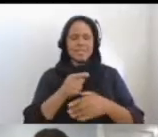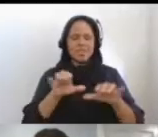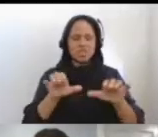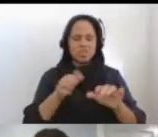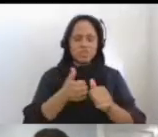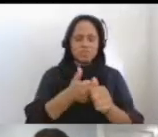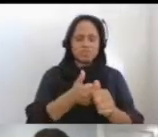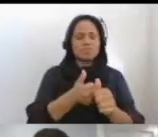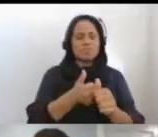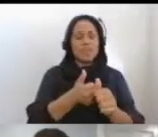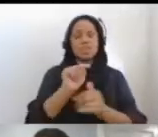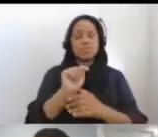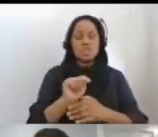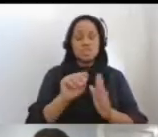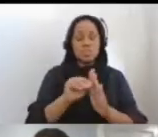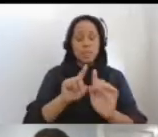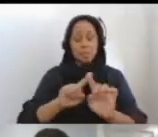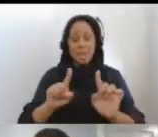a self-directed model,